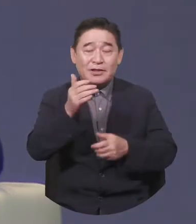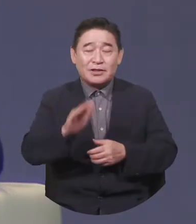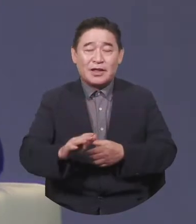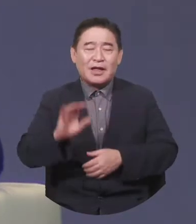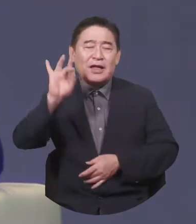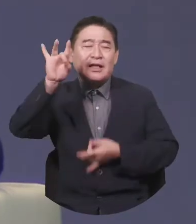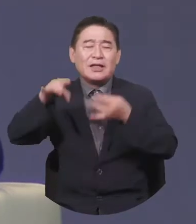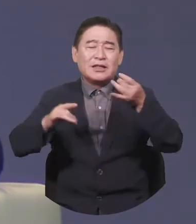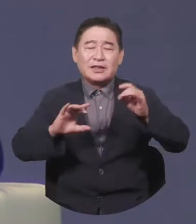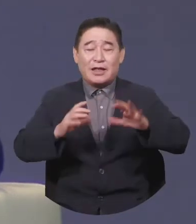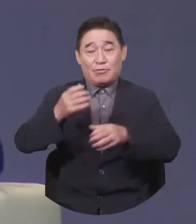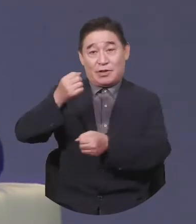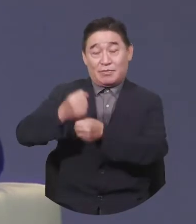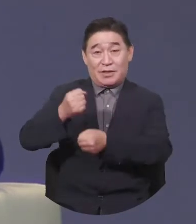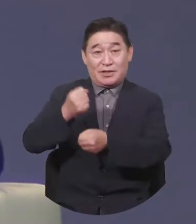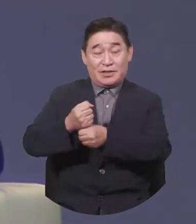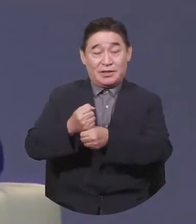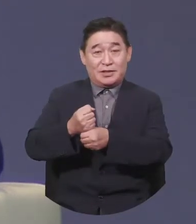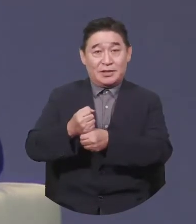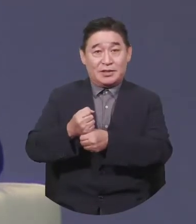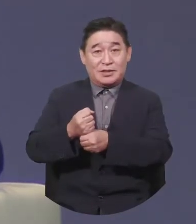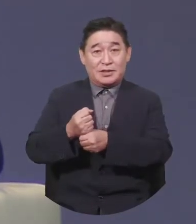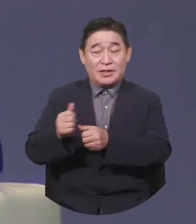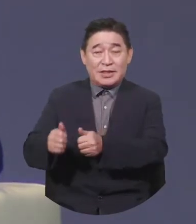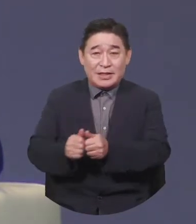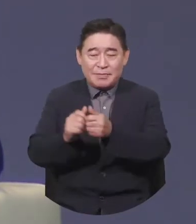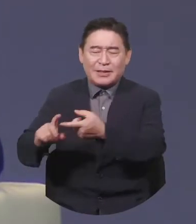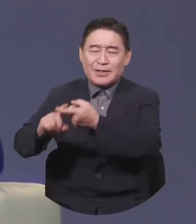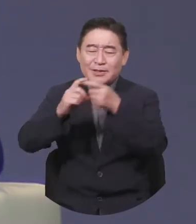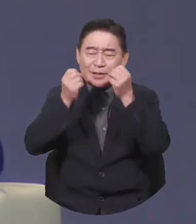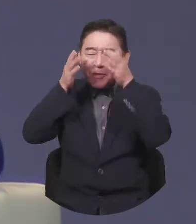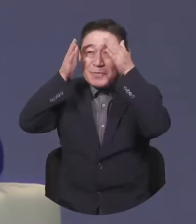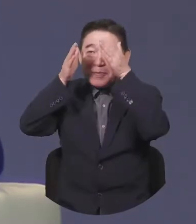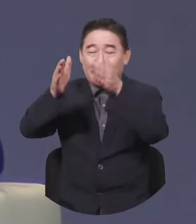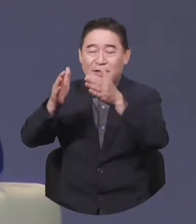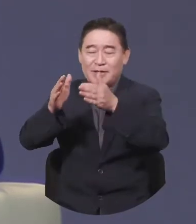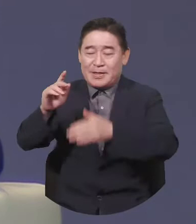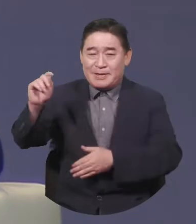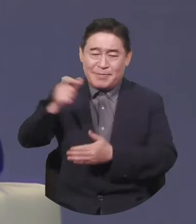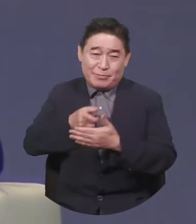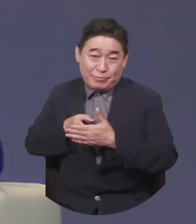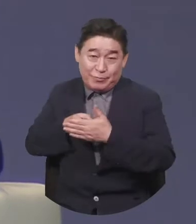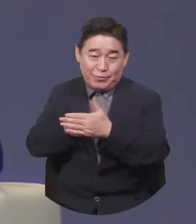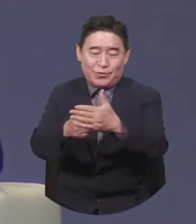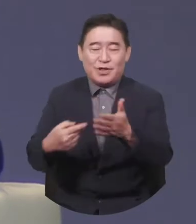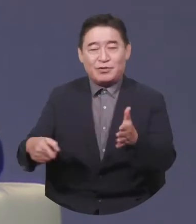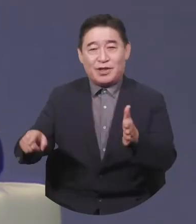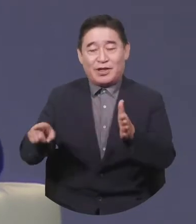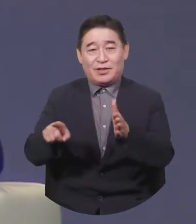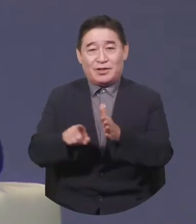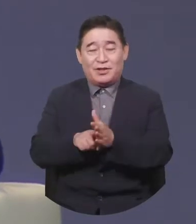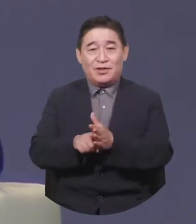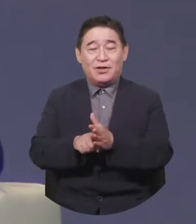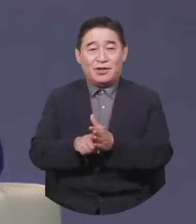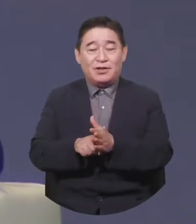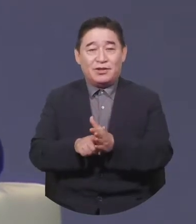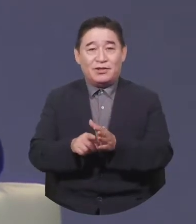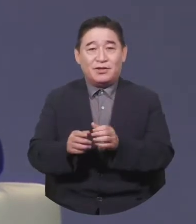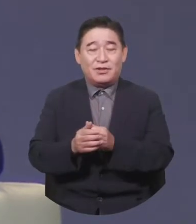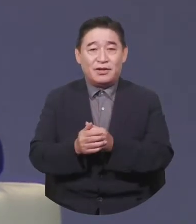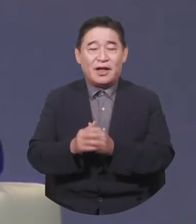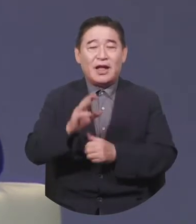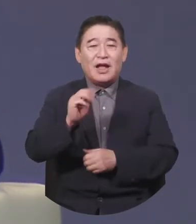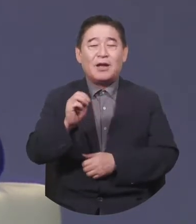our partner countries to make sure that we can create some value, create the